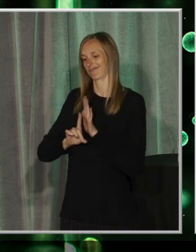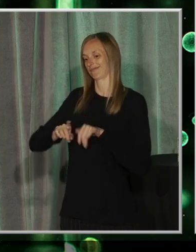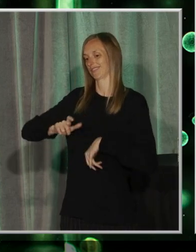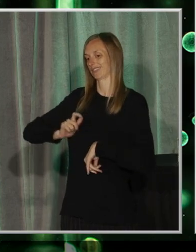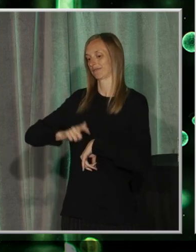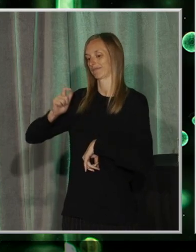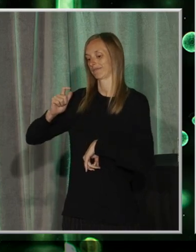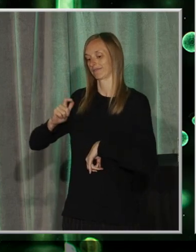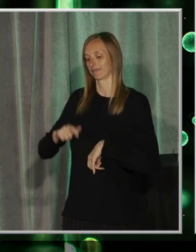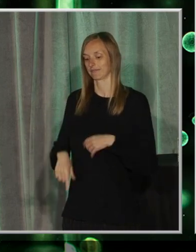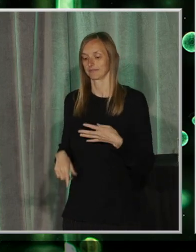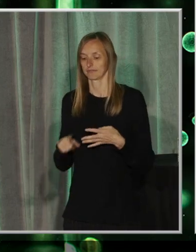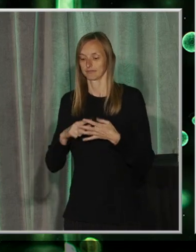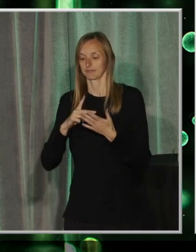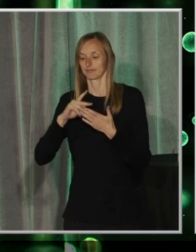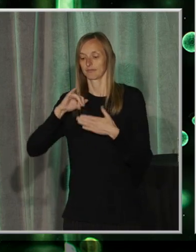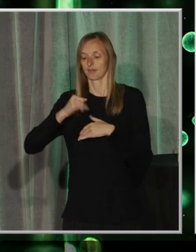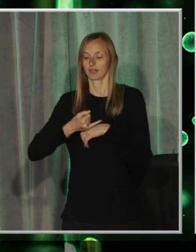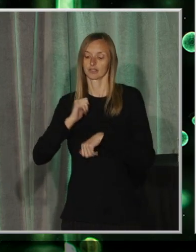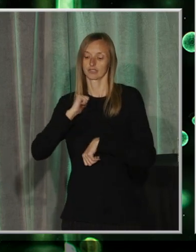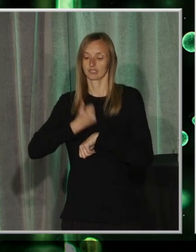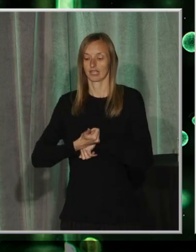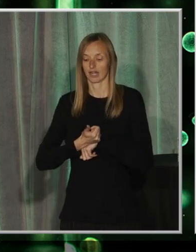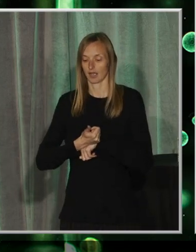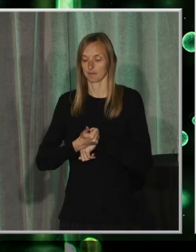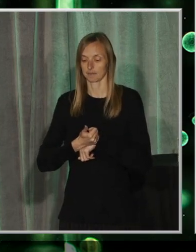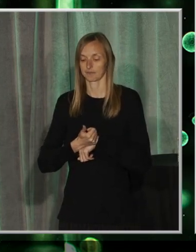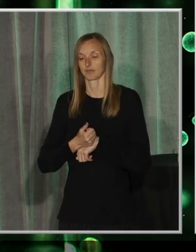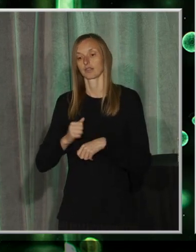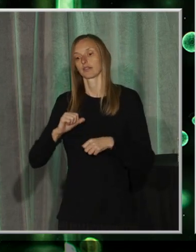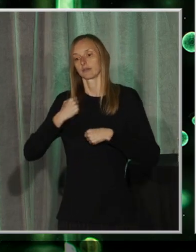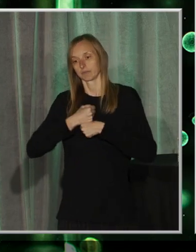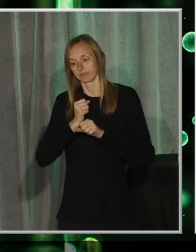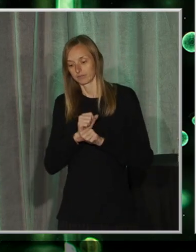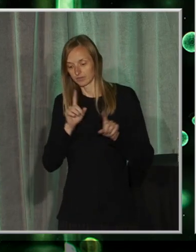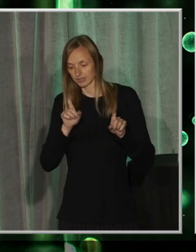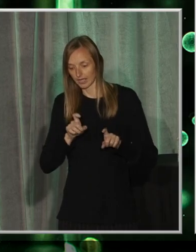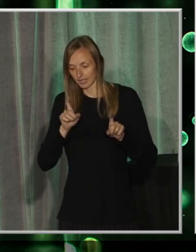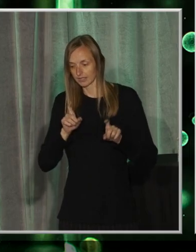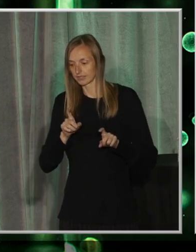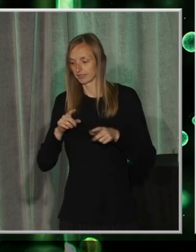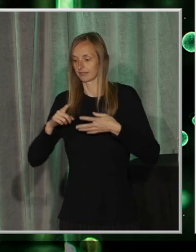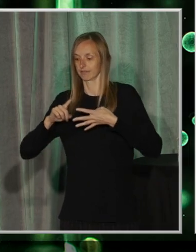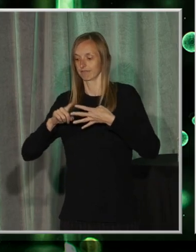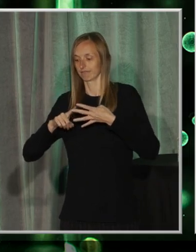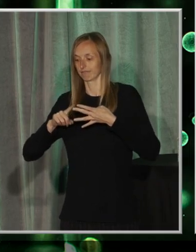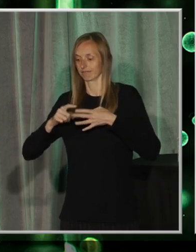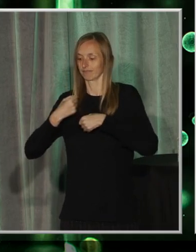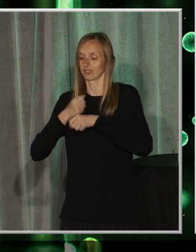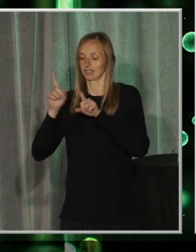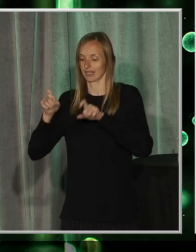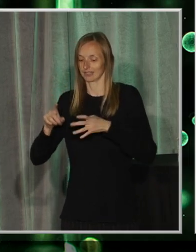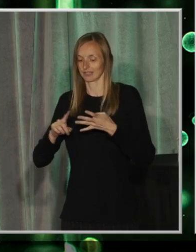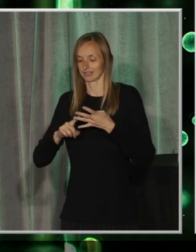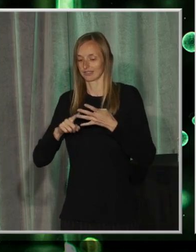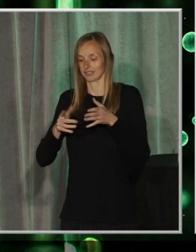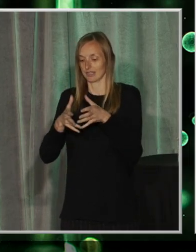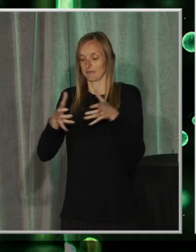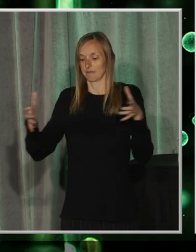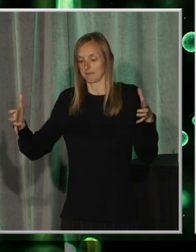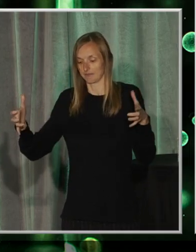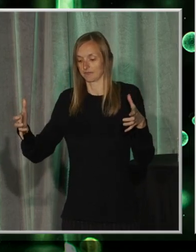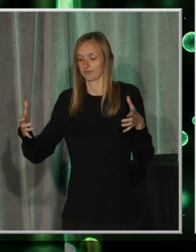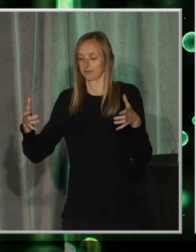the project setup, the production and testing, the expansion and growth, and lastly, the sustainability